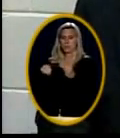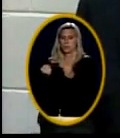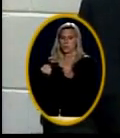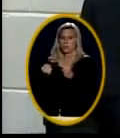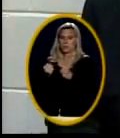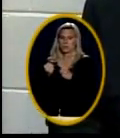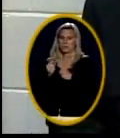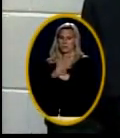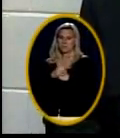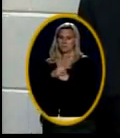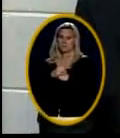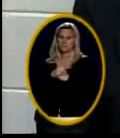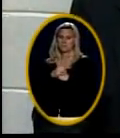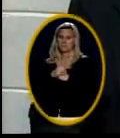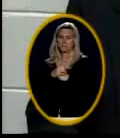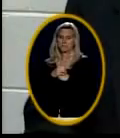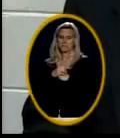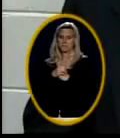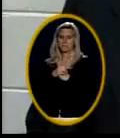tight.